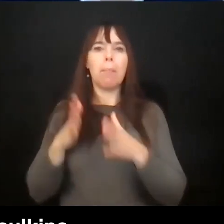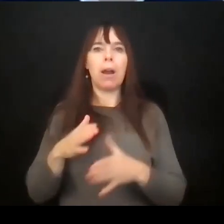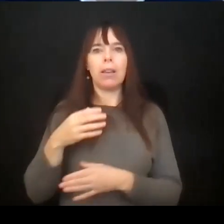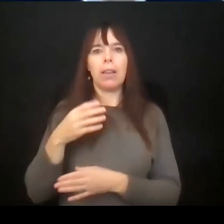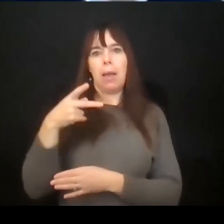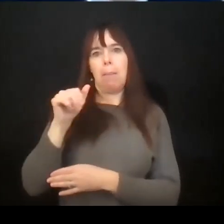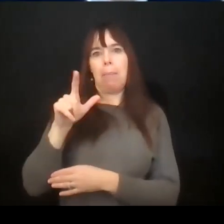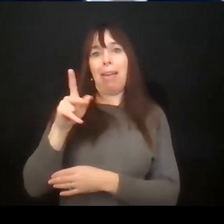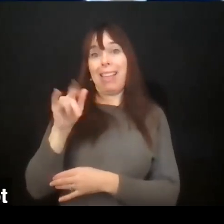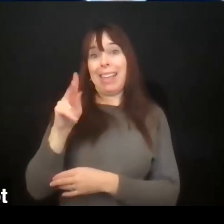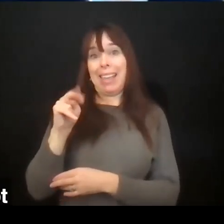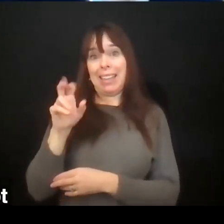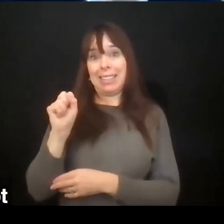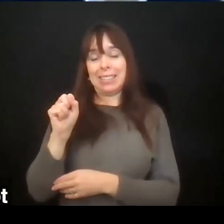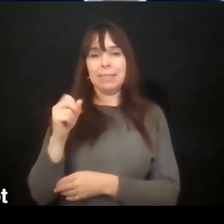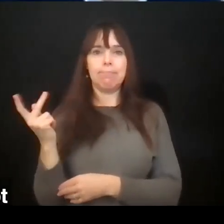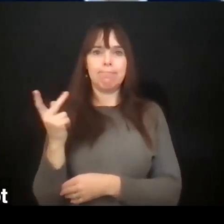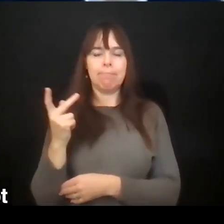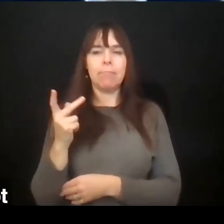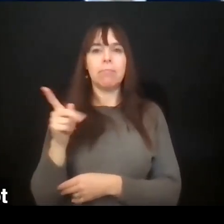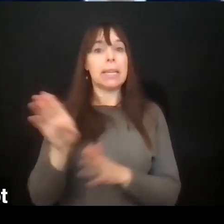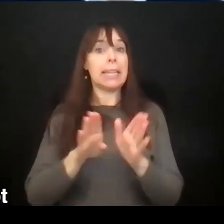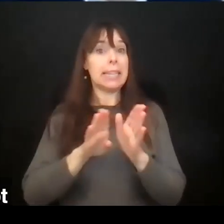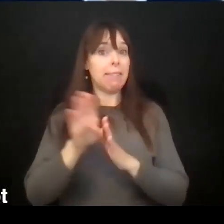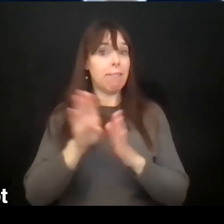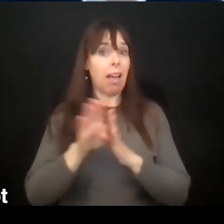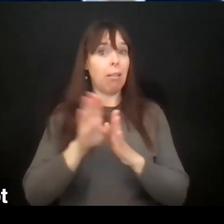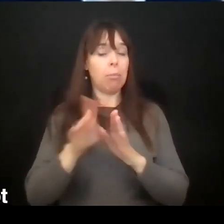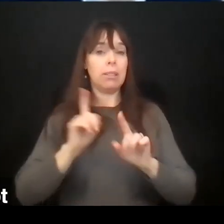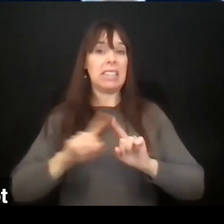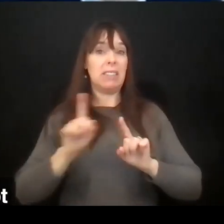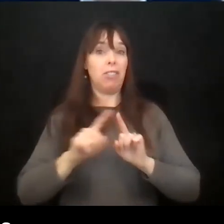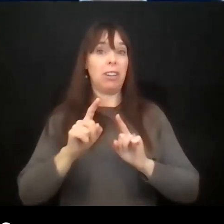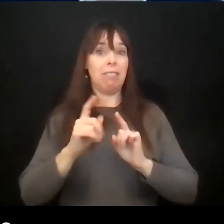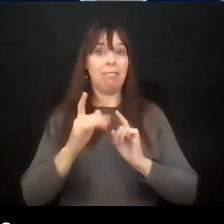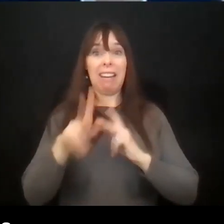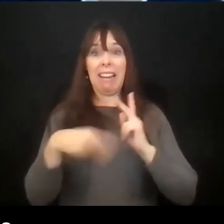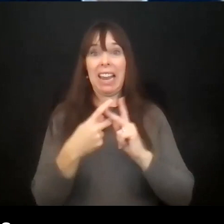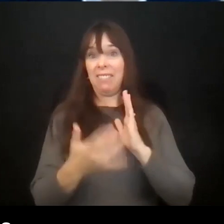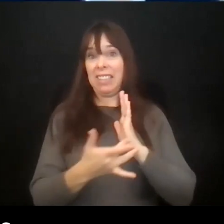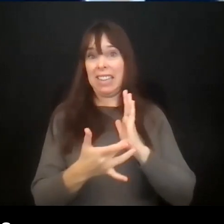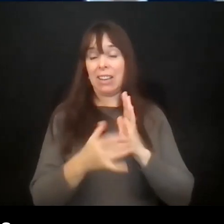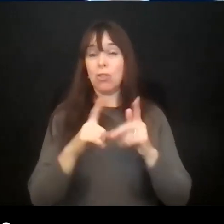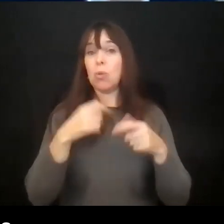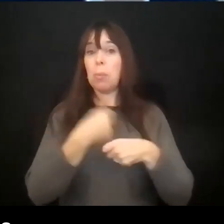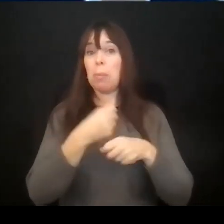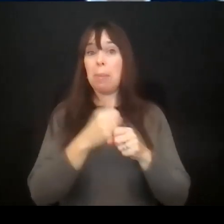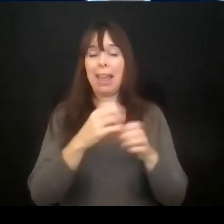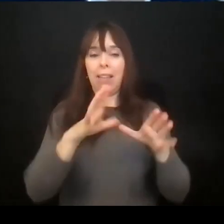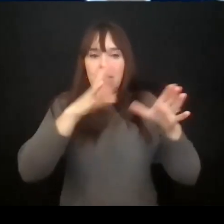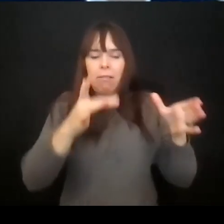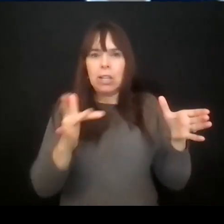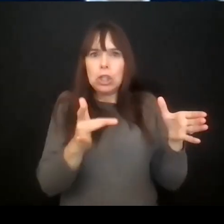Calkins. She developed a lot of these glazes together. They developed the glazes.